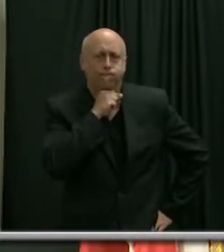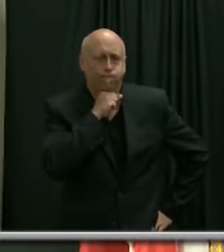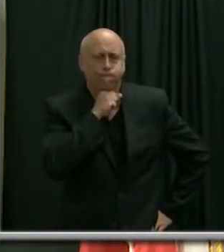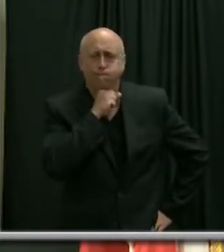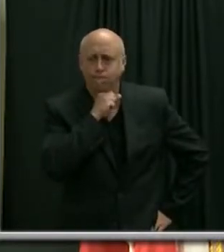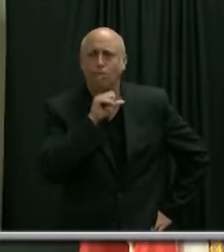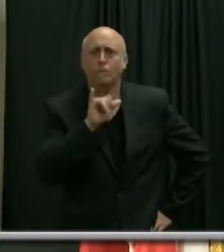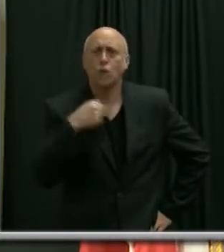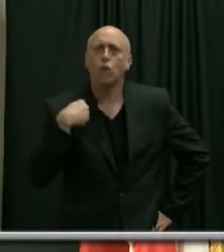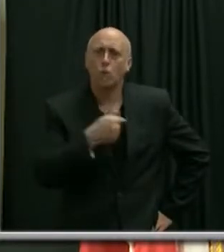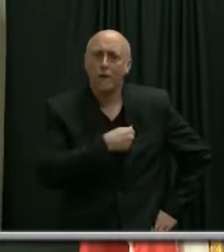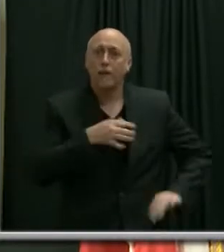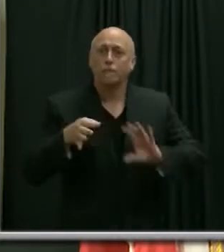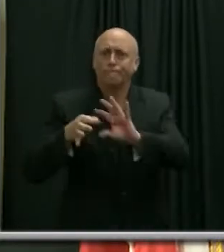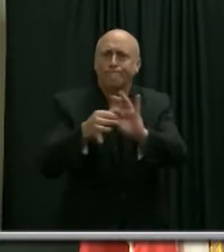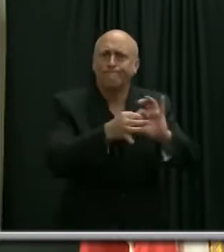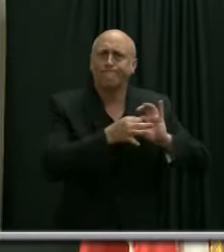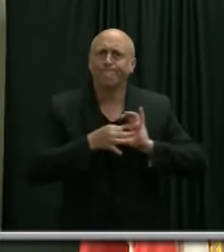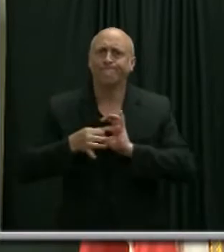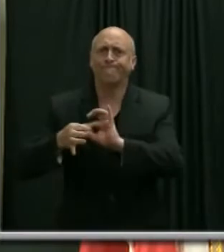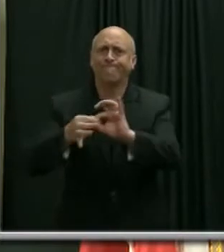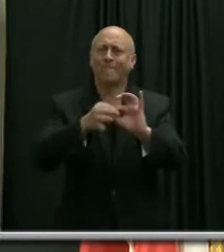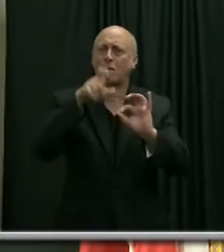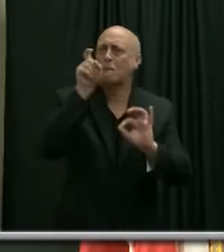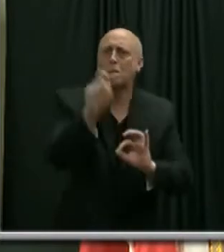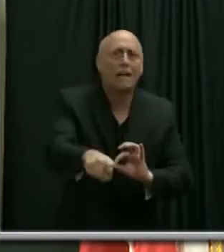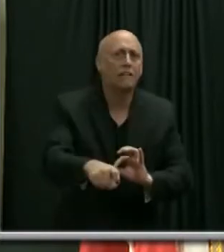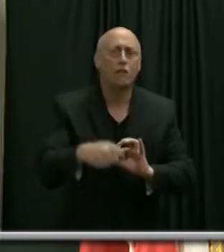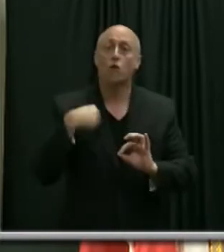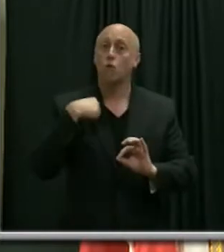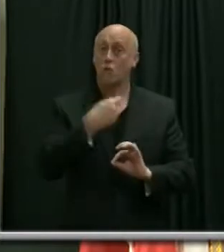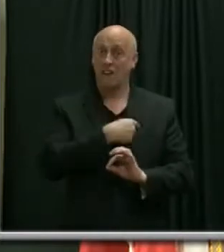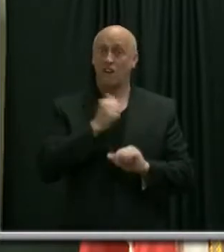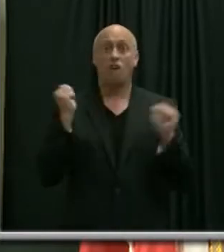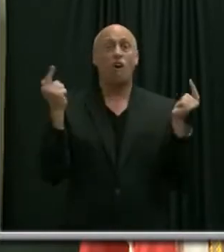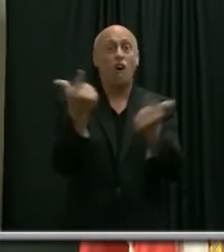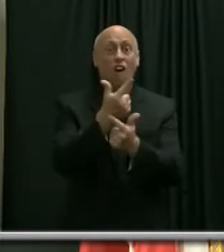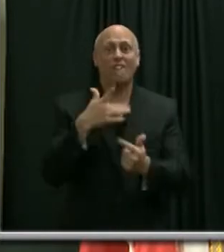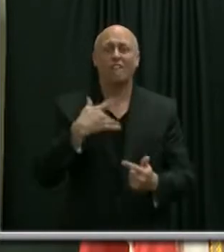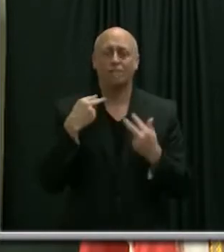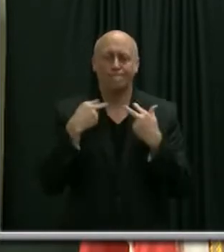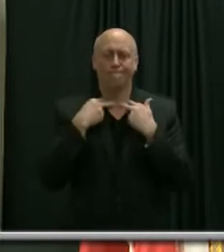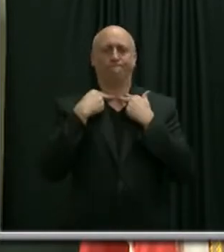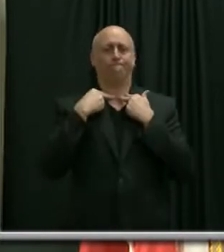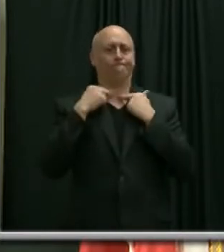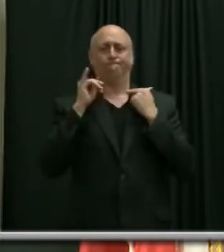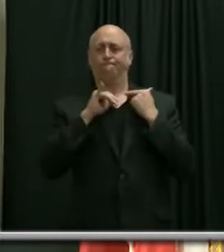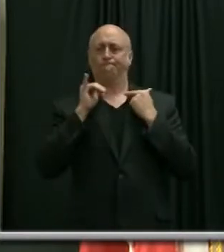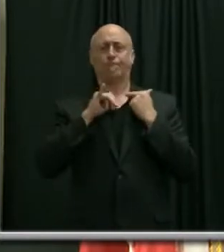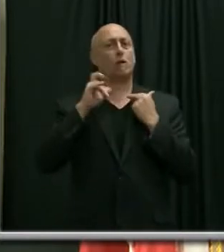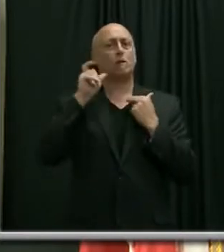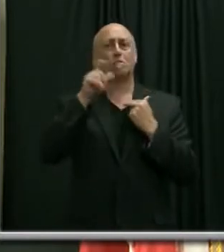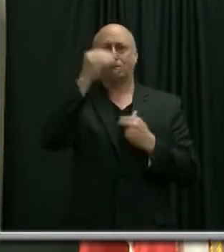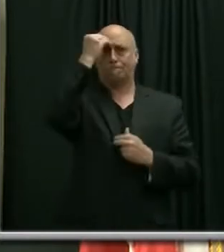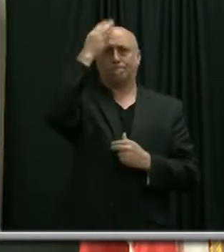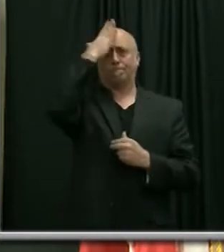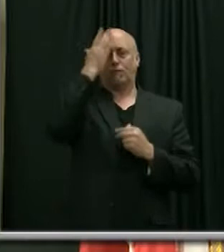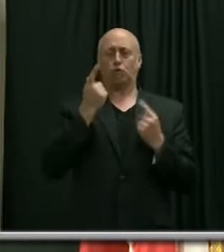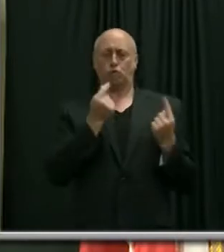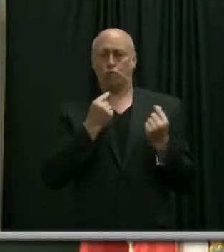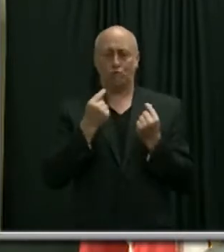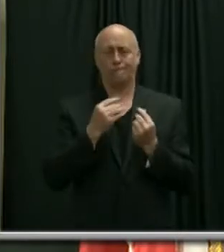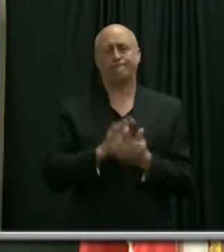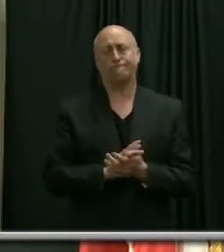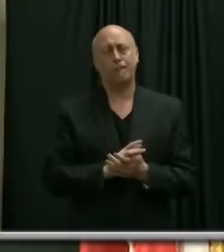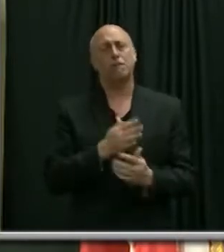we're all working together to get over this. So again, I'm very grateful from the bottom of my heart. And I now turn over to Director Chief